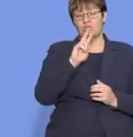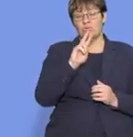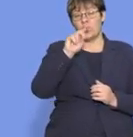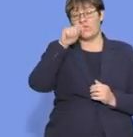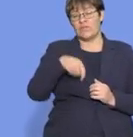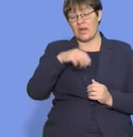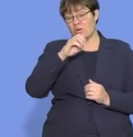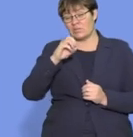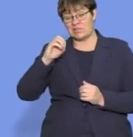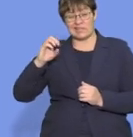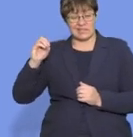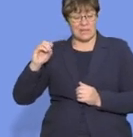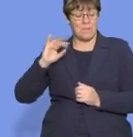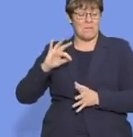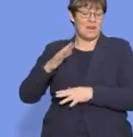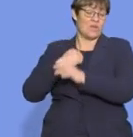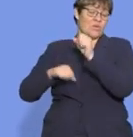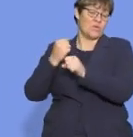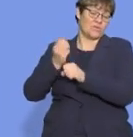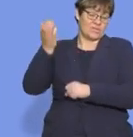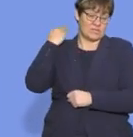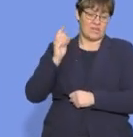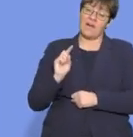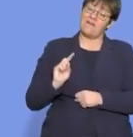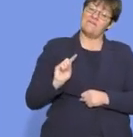2,000 million years ago, the first